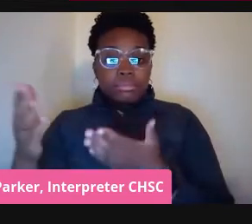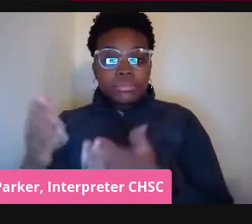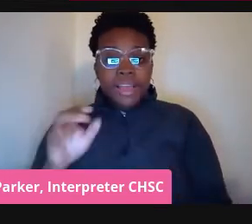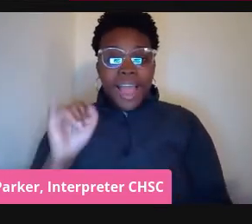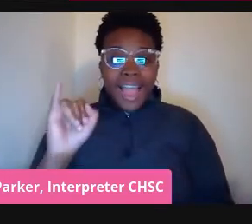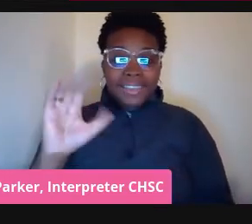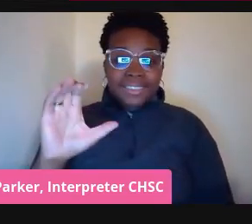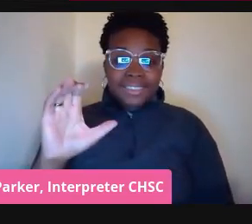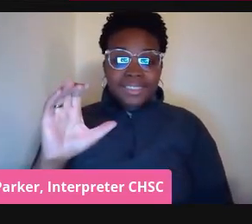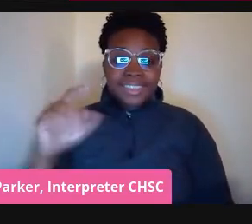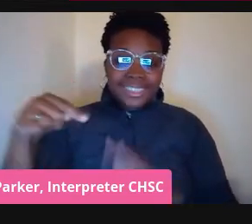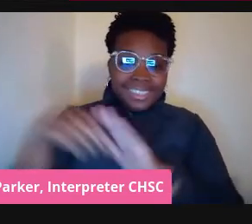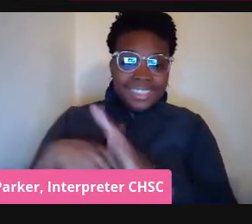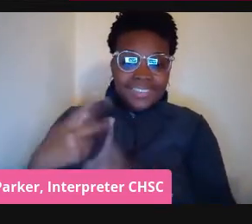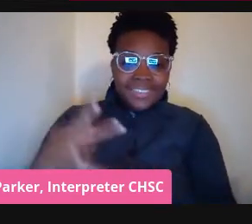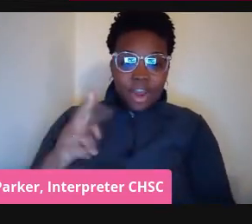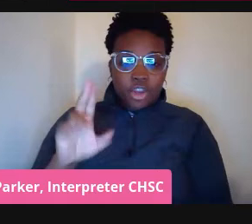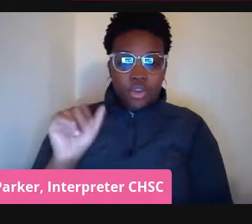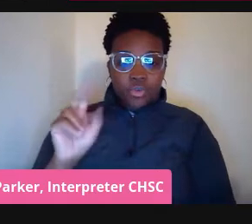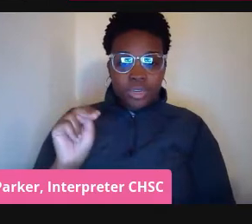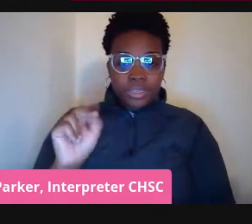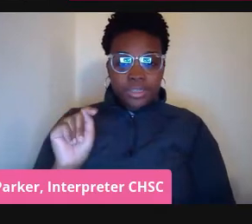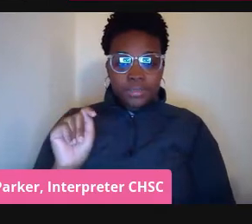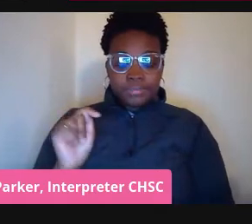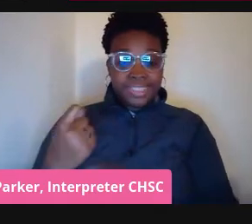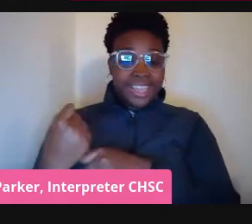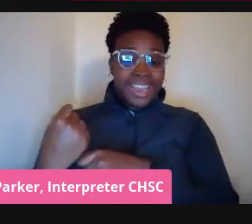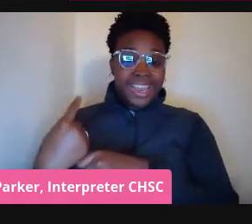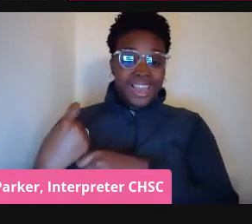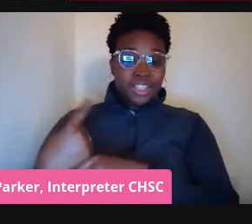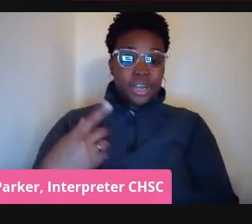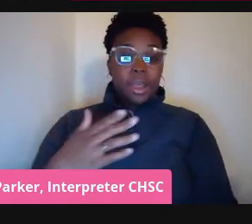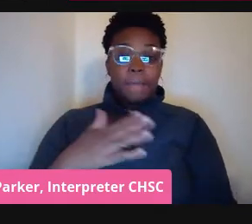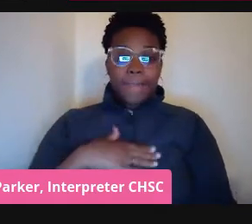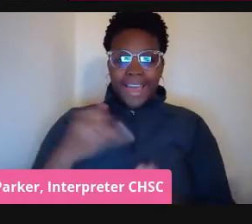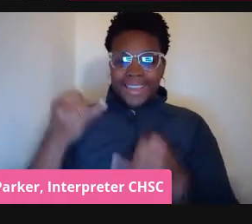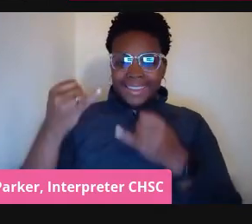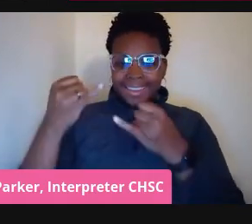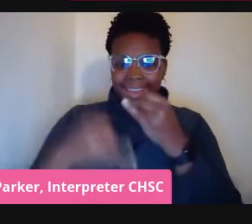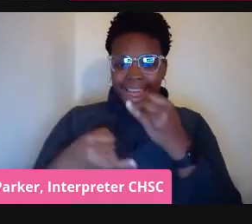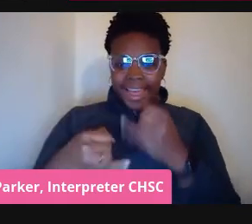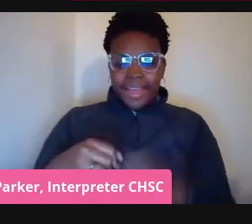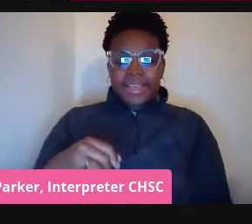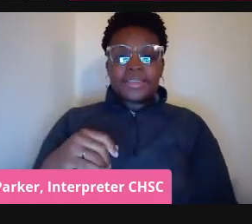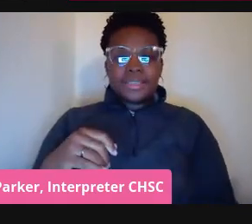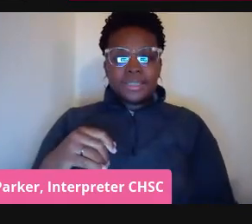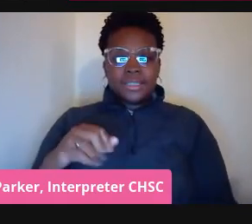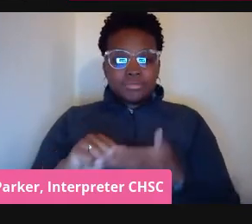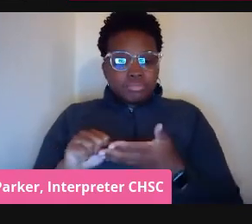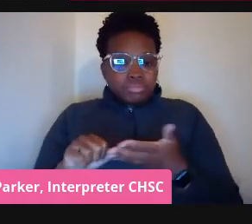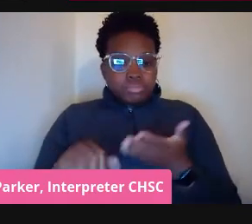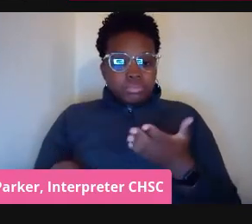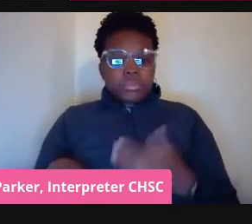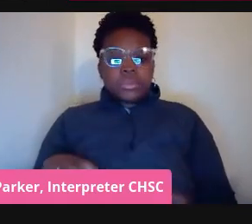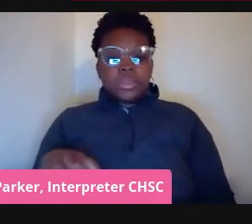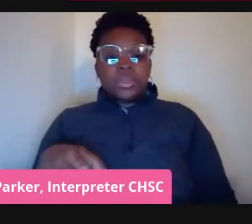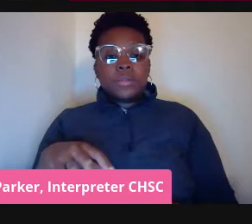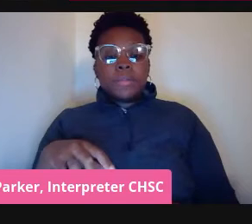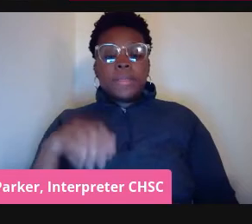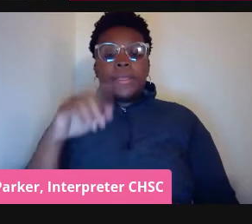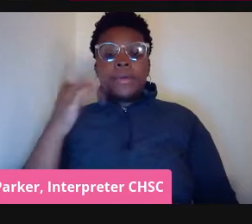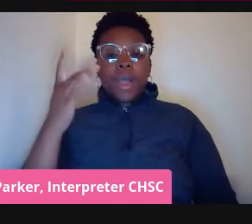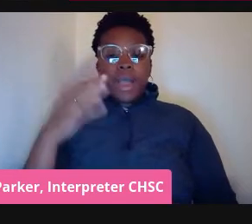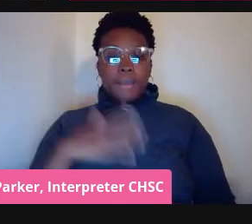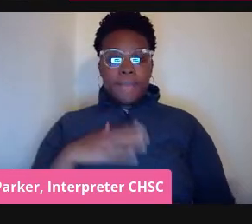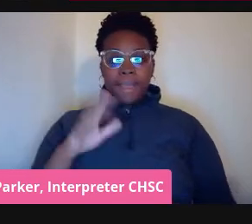you know, some years after that, actually just last year, I had my last myomectomy. I should say my next myomectomy, because